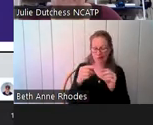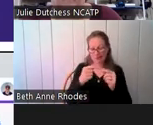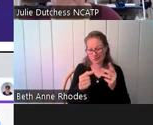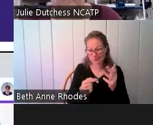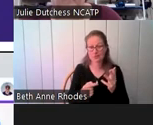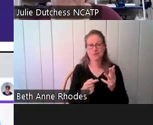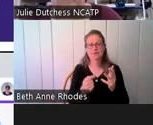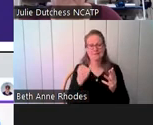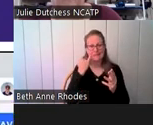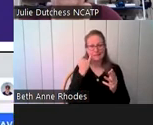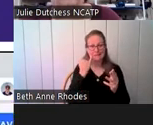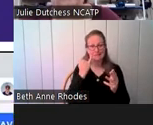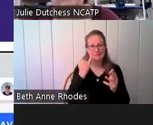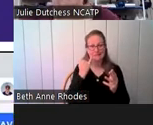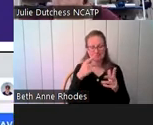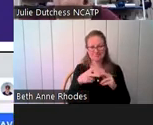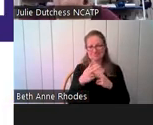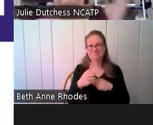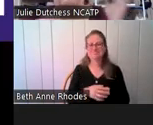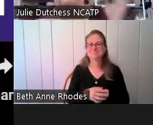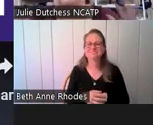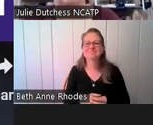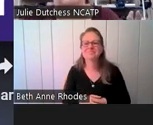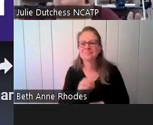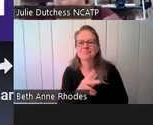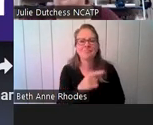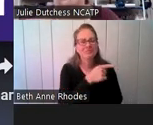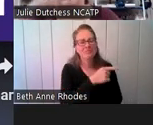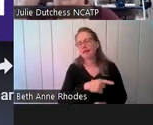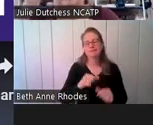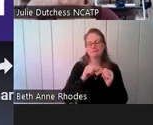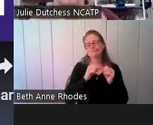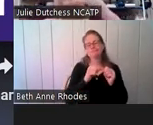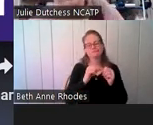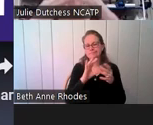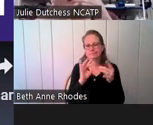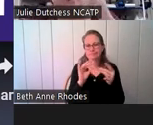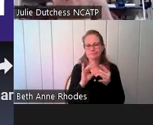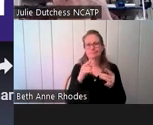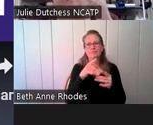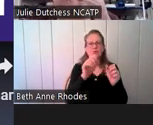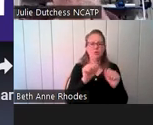Now that you've added your resources, so with if that you have one, too many tabs, what he just goes on to say is then you can also do